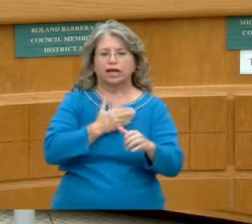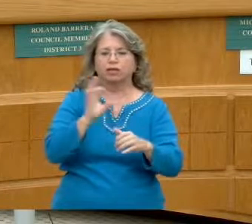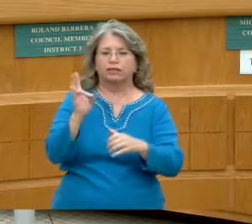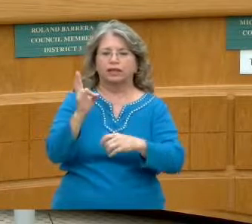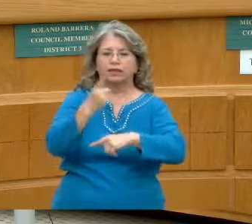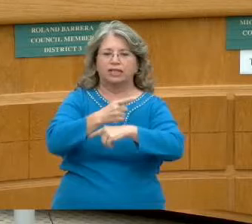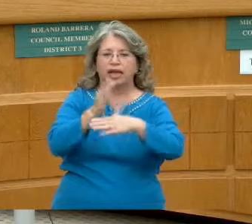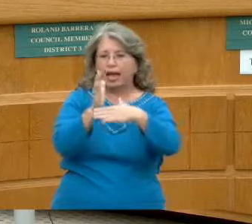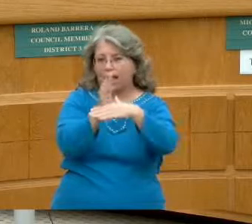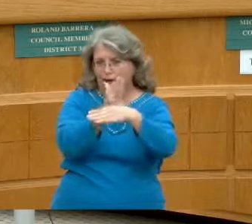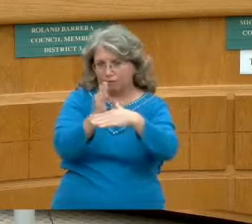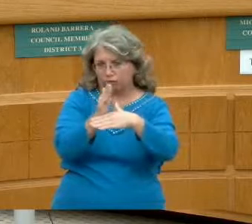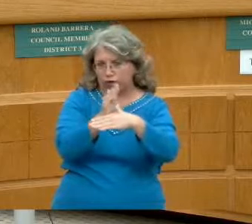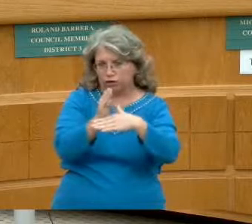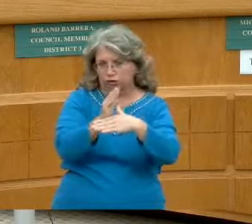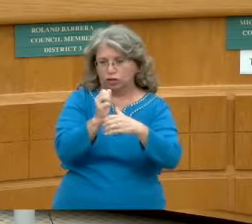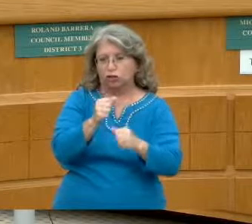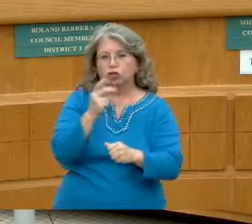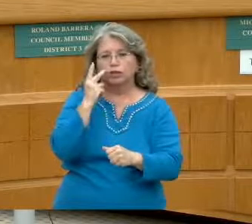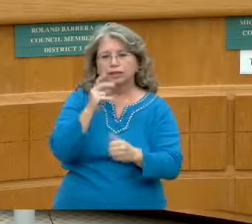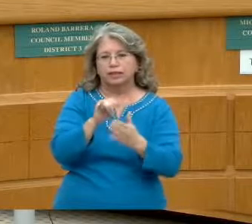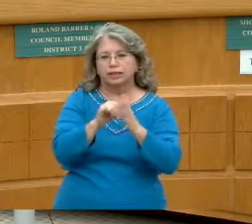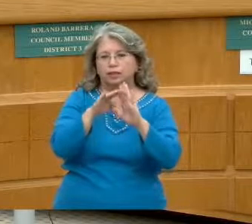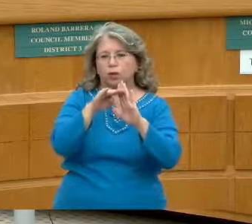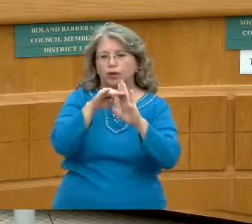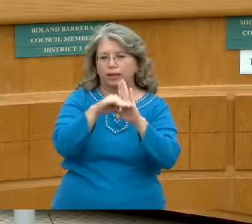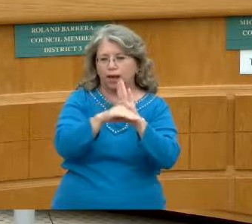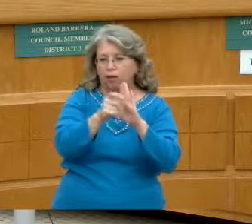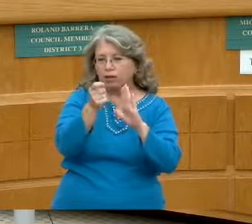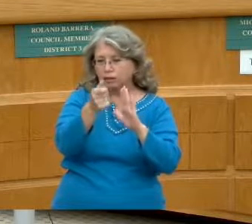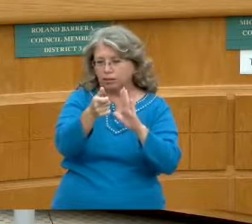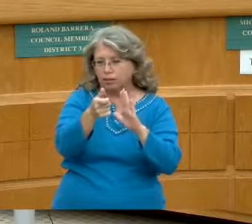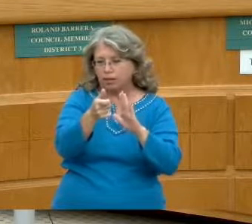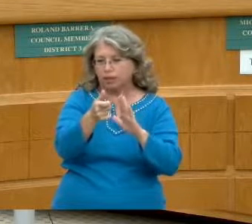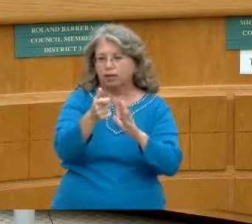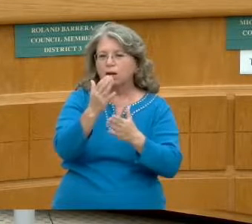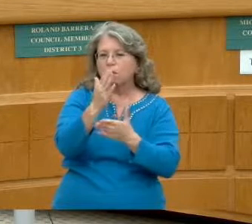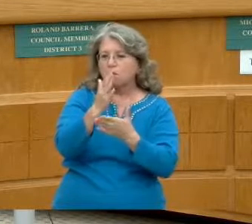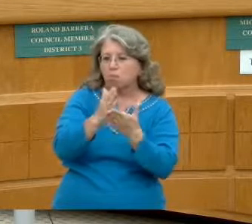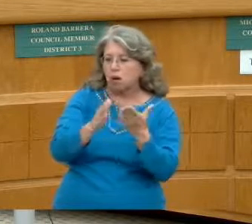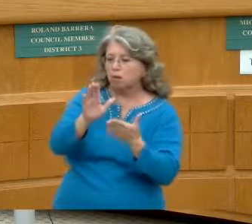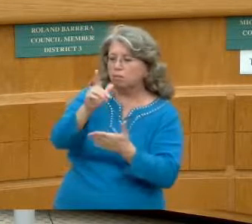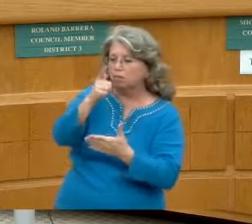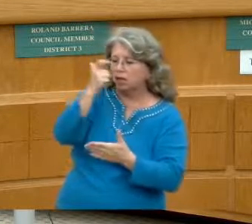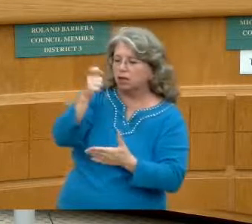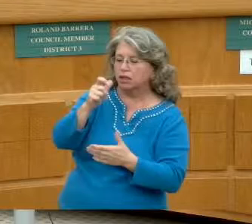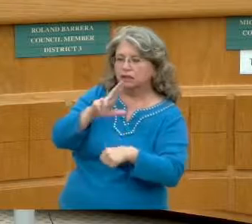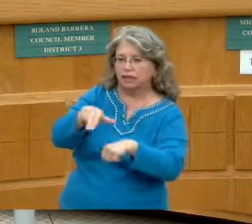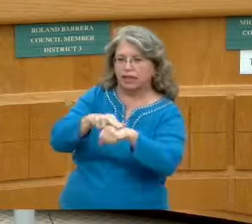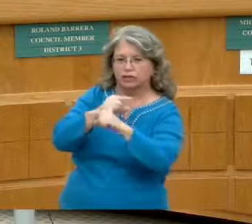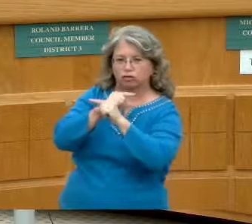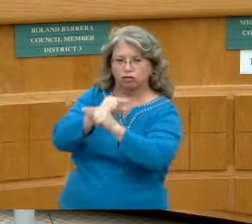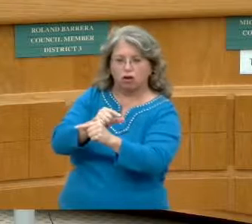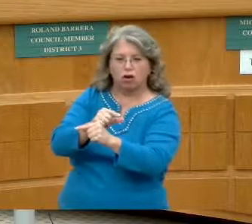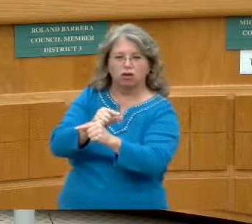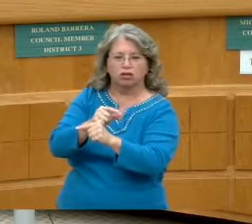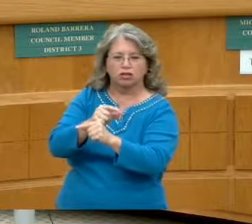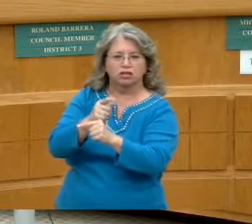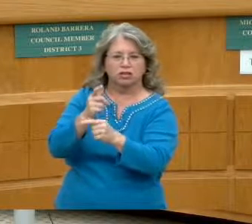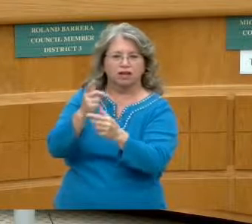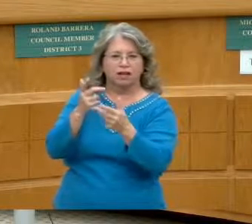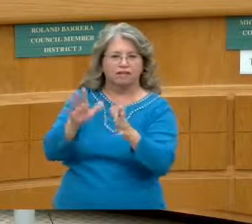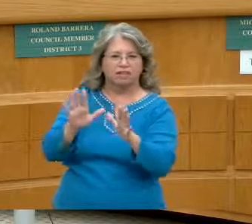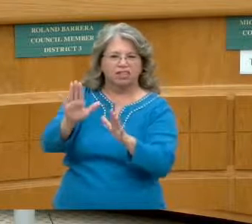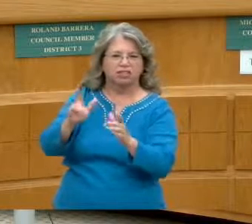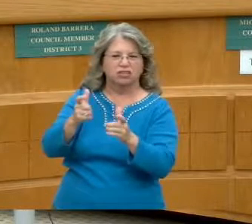it's declining a little bit, and that's in part because the National Guard has concluded their work. We're not testing any big plants or any other